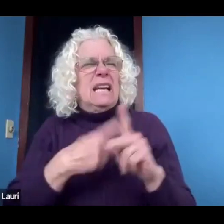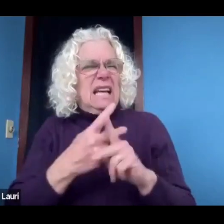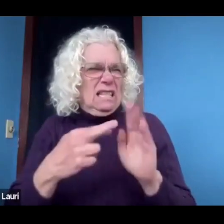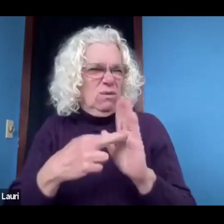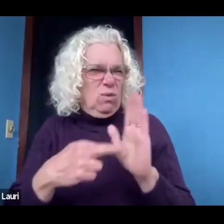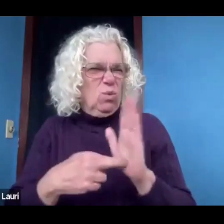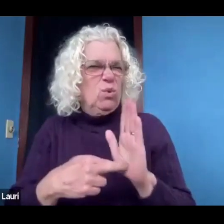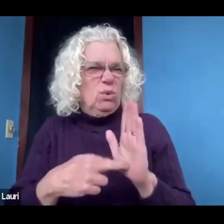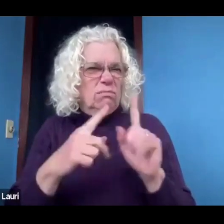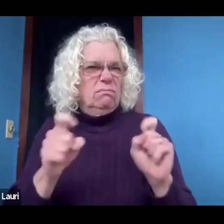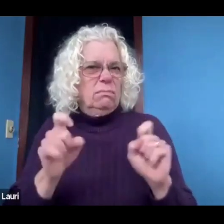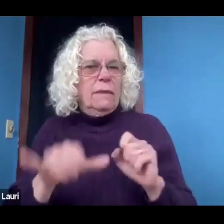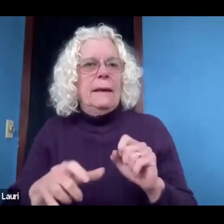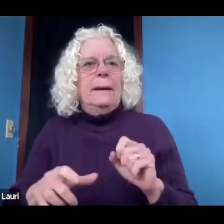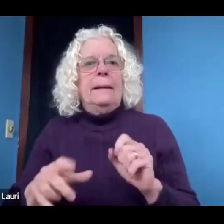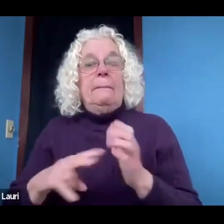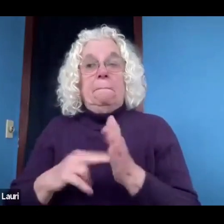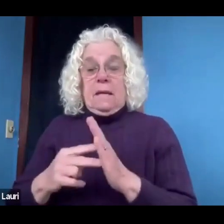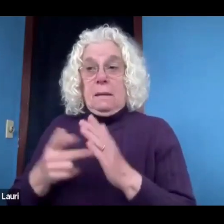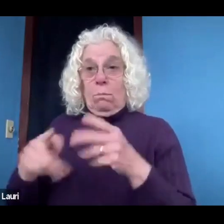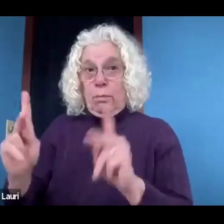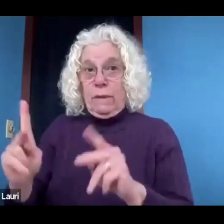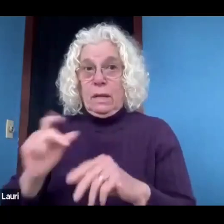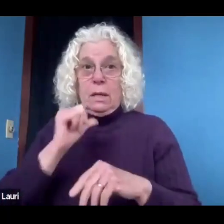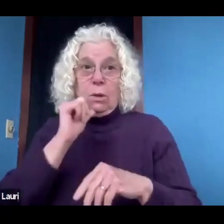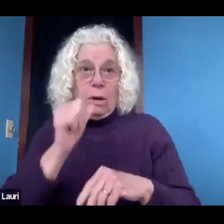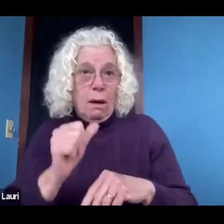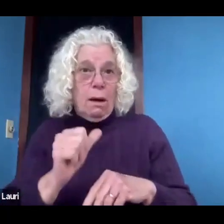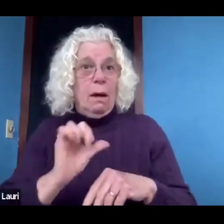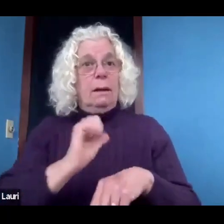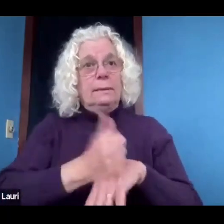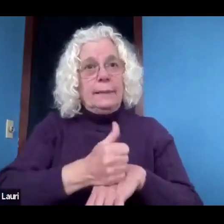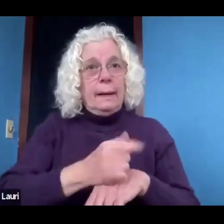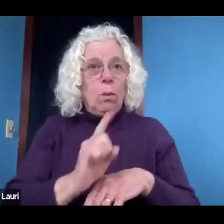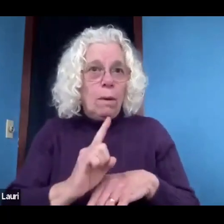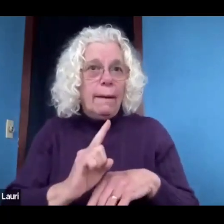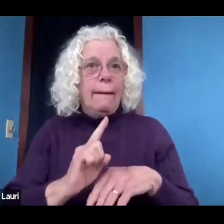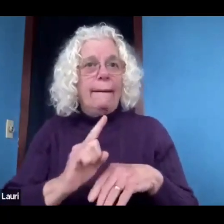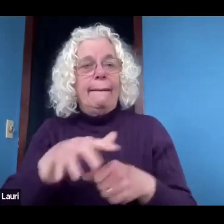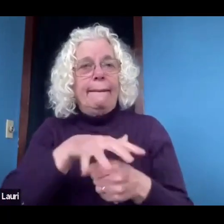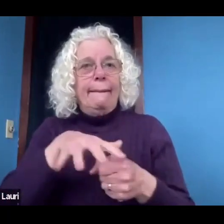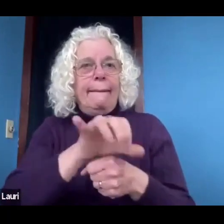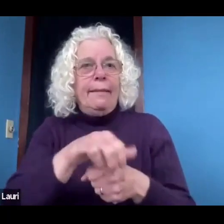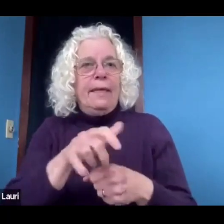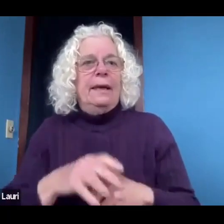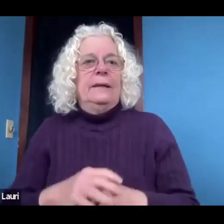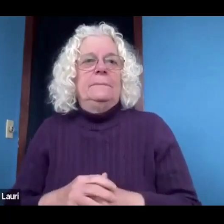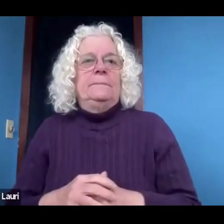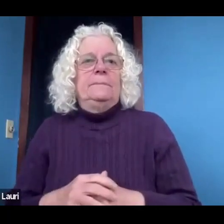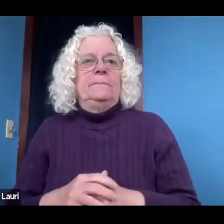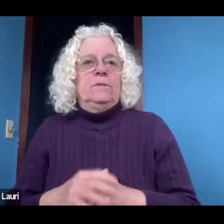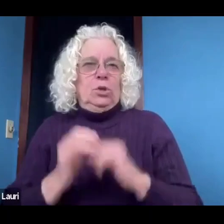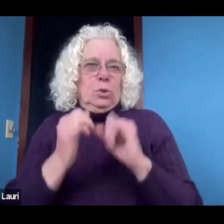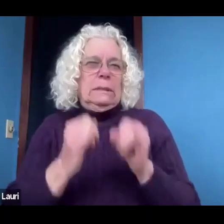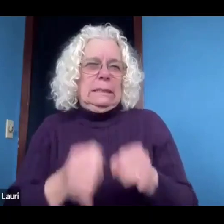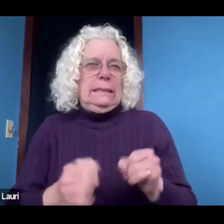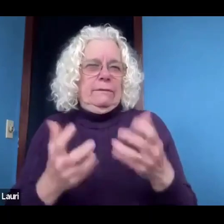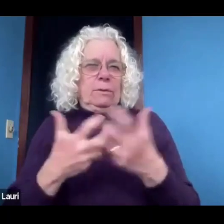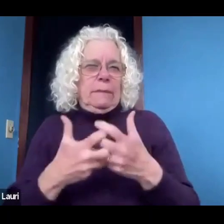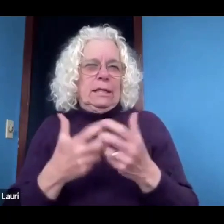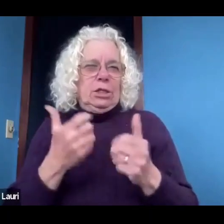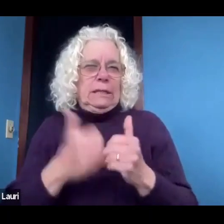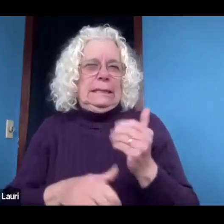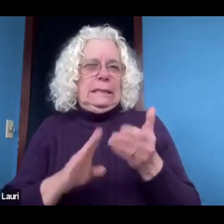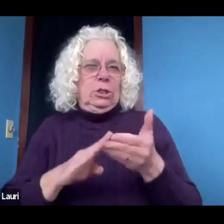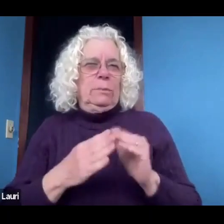regulations in terms of whether or not and what the placement of accessory dwelling units are. And so it really is individual to each